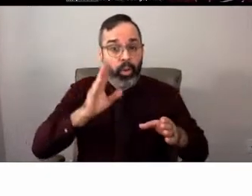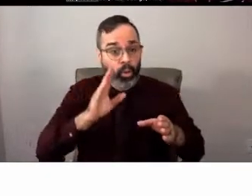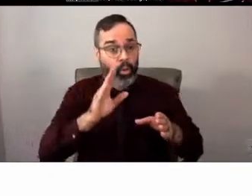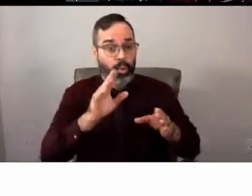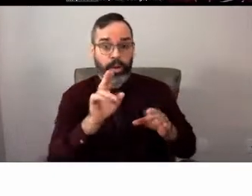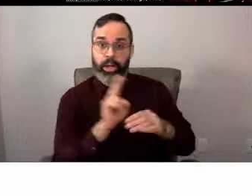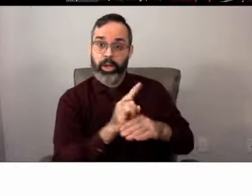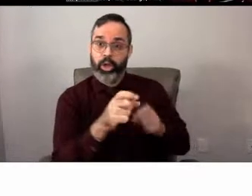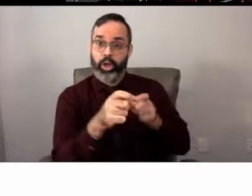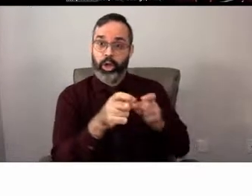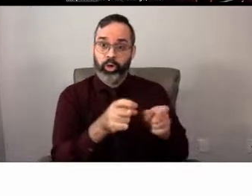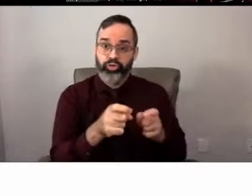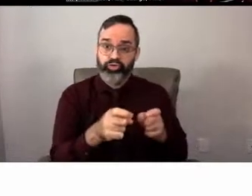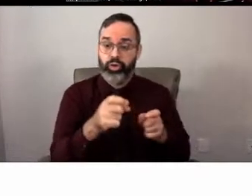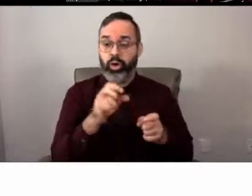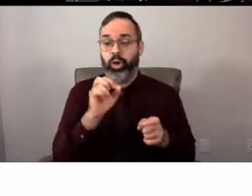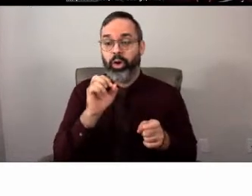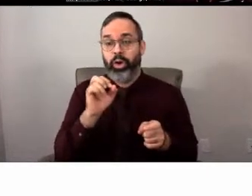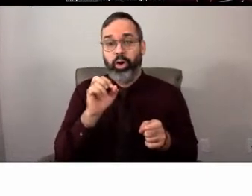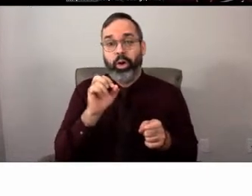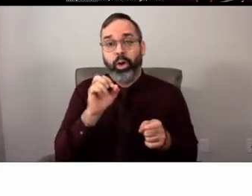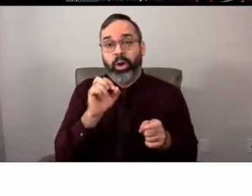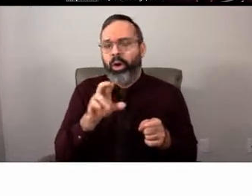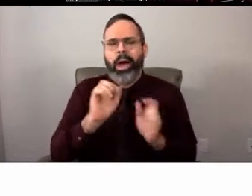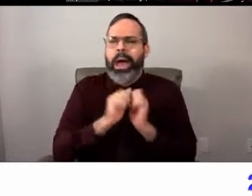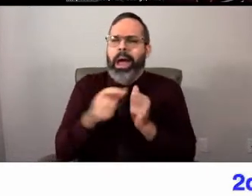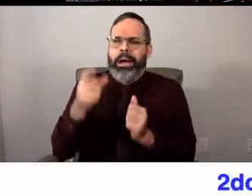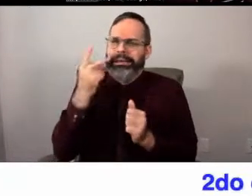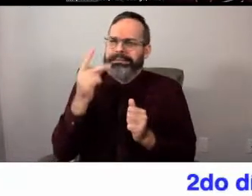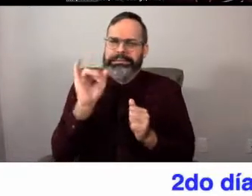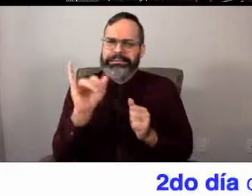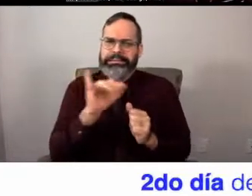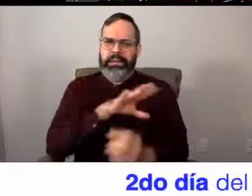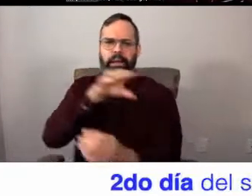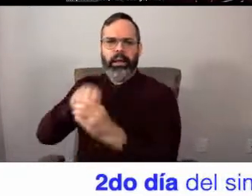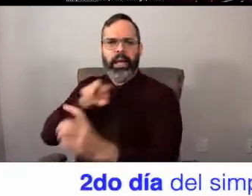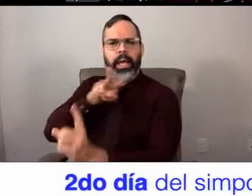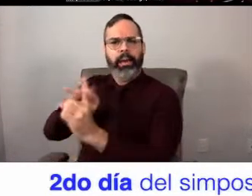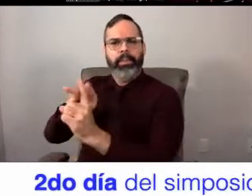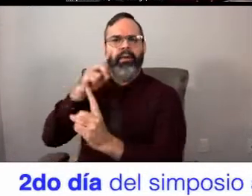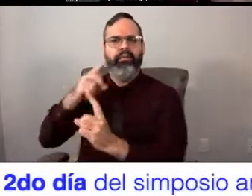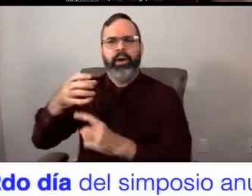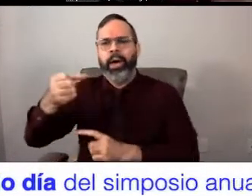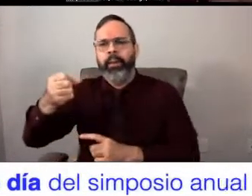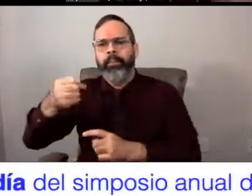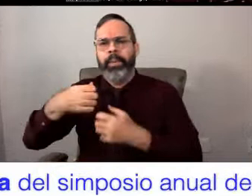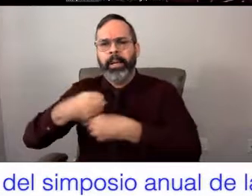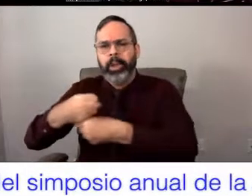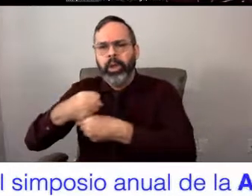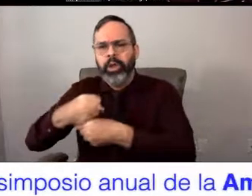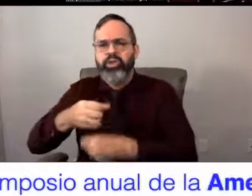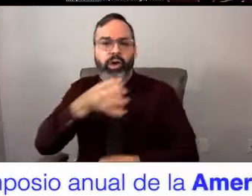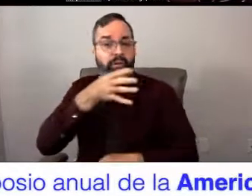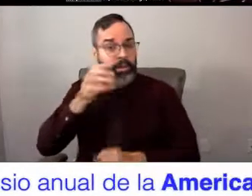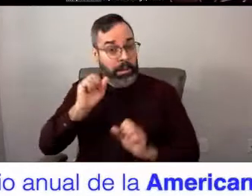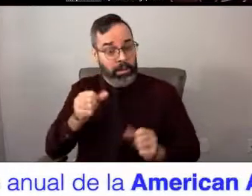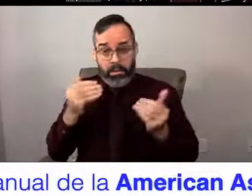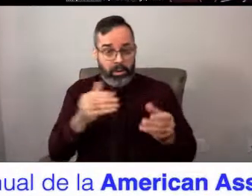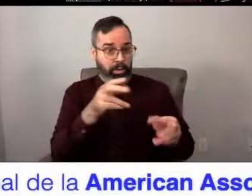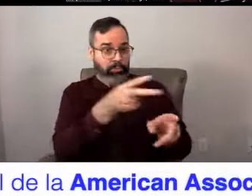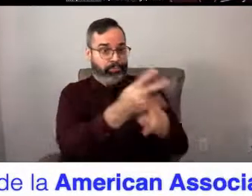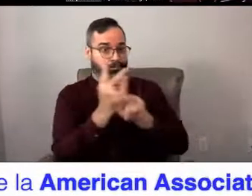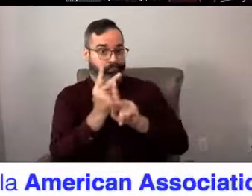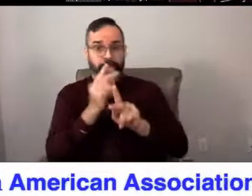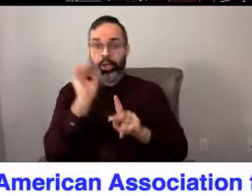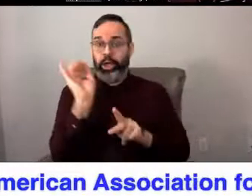any way, or how do you see this playing out in terms of milk production and how farmers could control